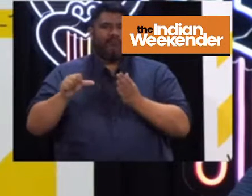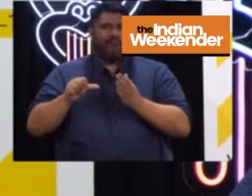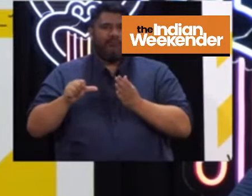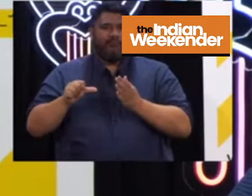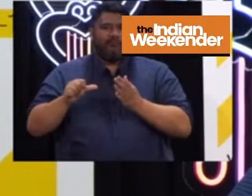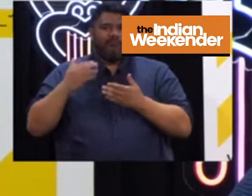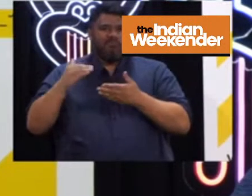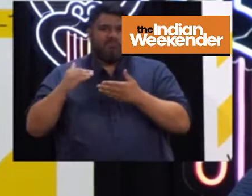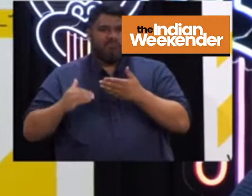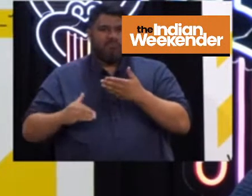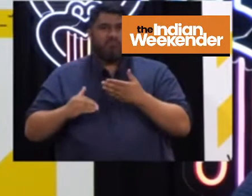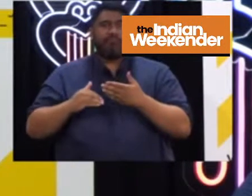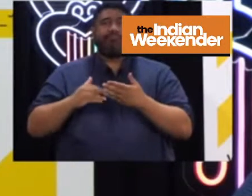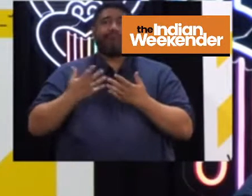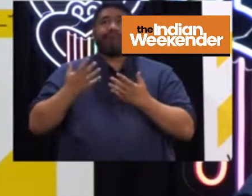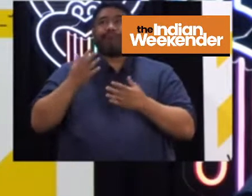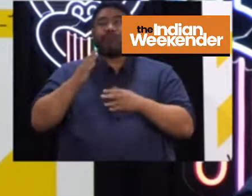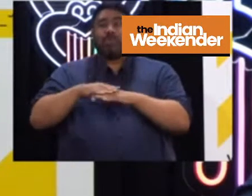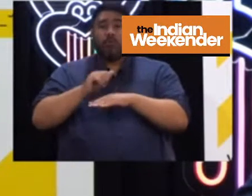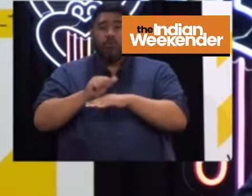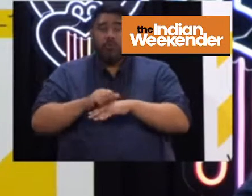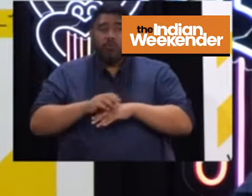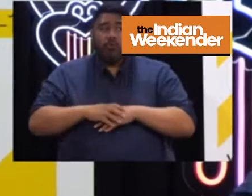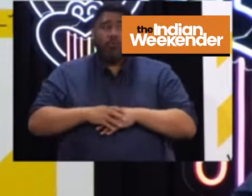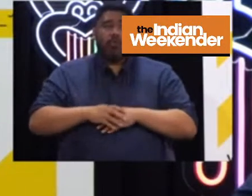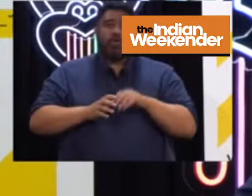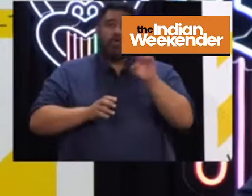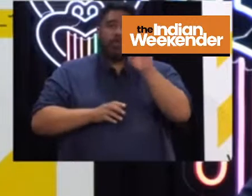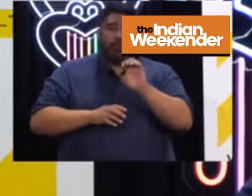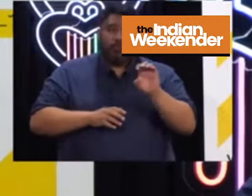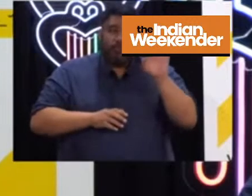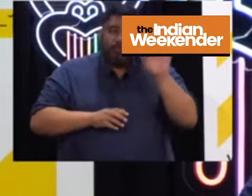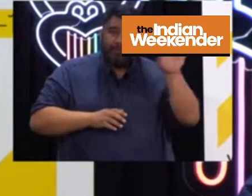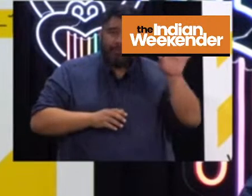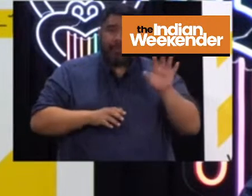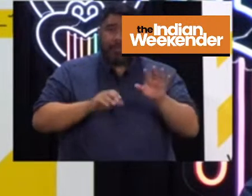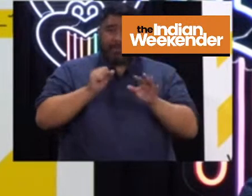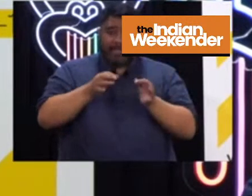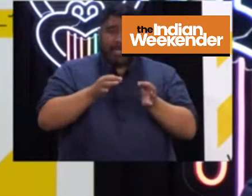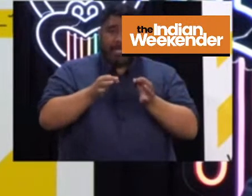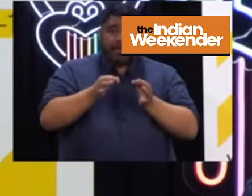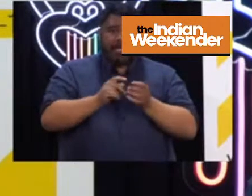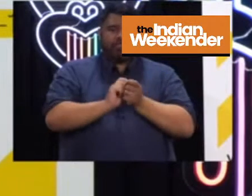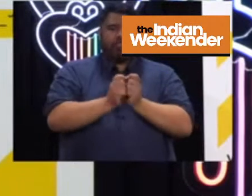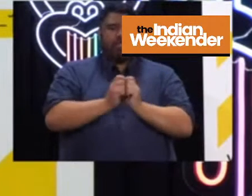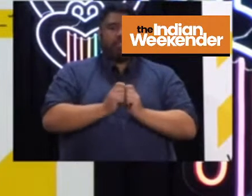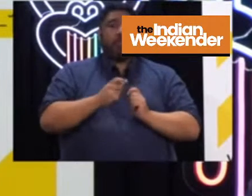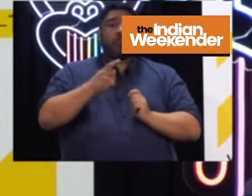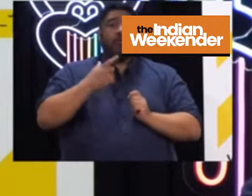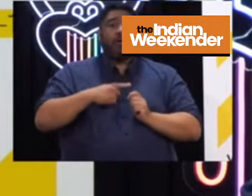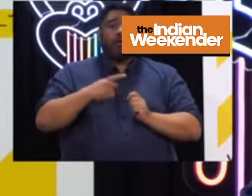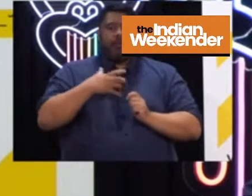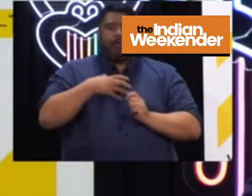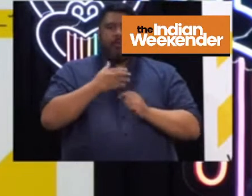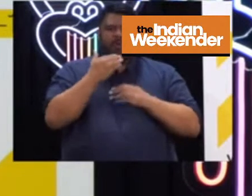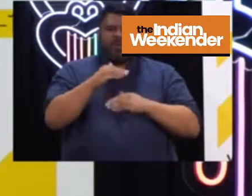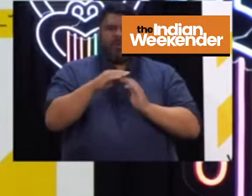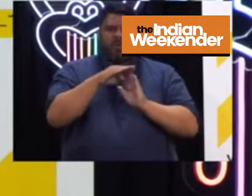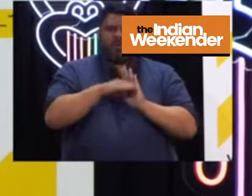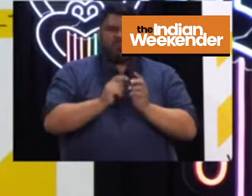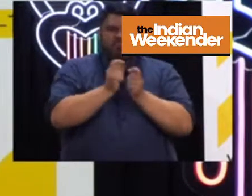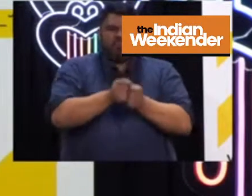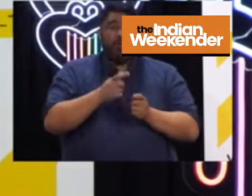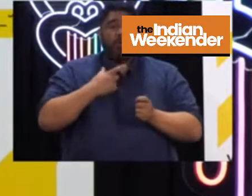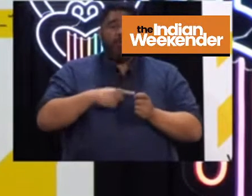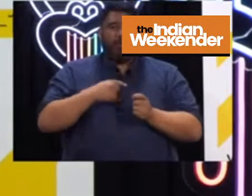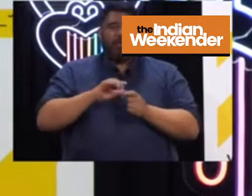at Singapore or any of the EU countries, you do see them altering their strategies and their use of restrictions as a result. Likewise, we're